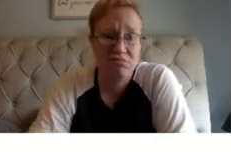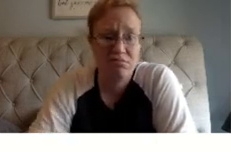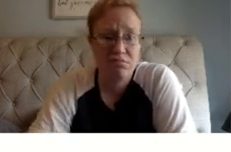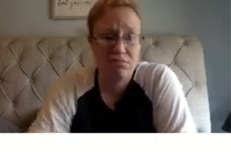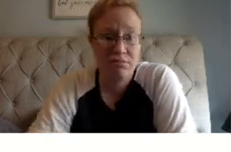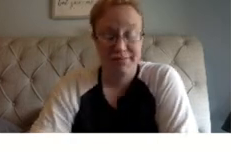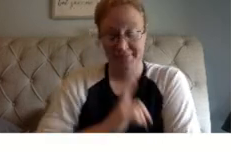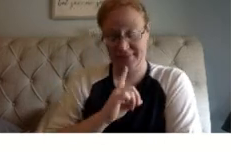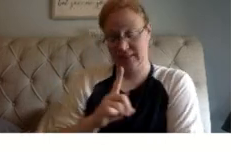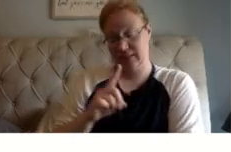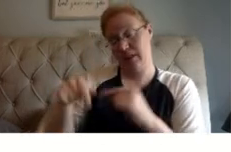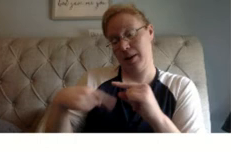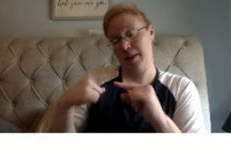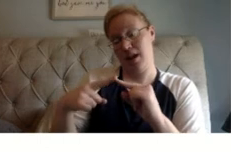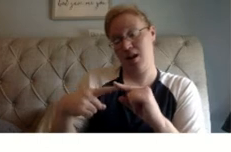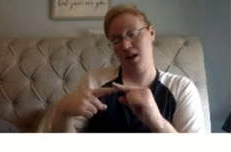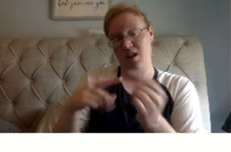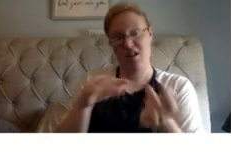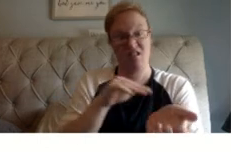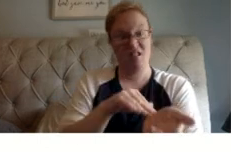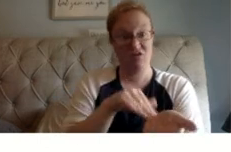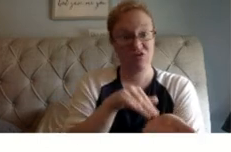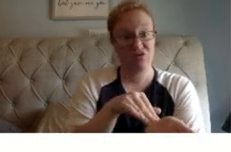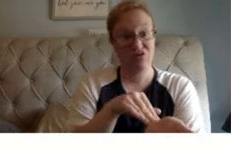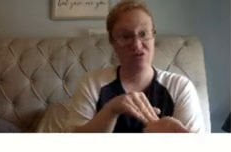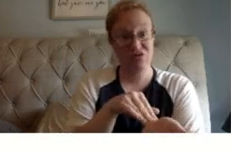Is it about doctors?